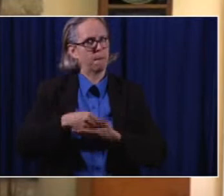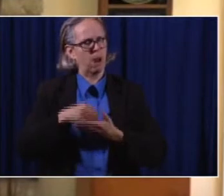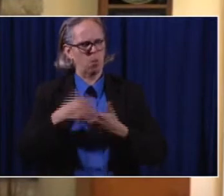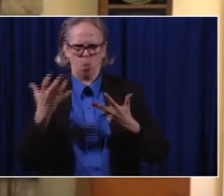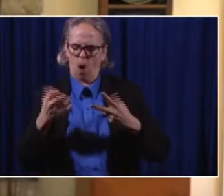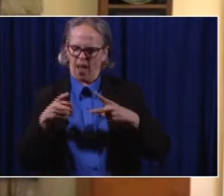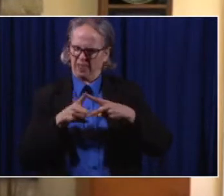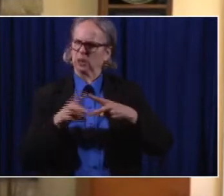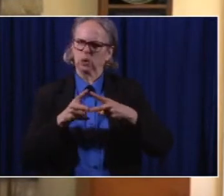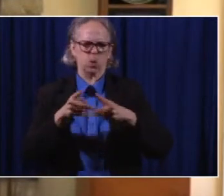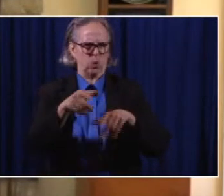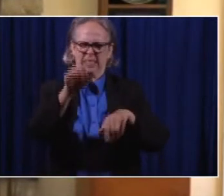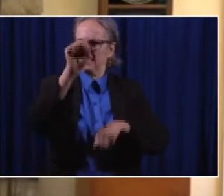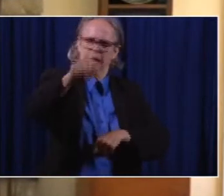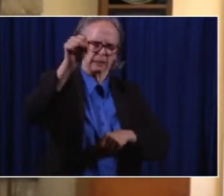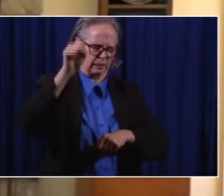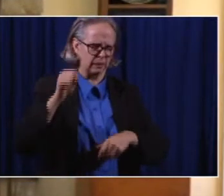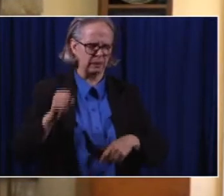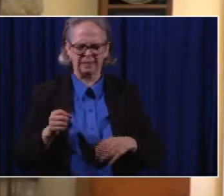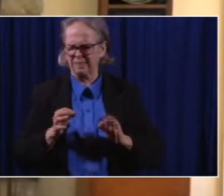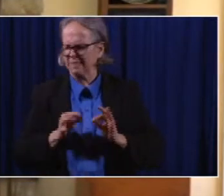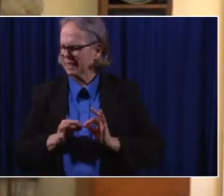it's very, very, very important.